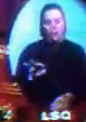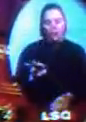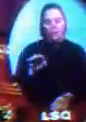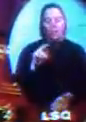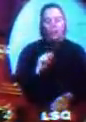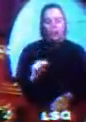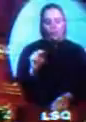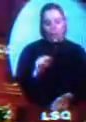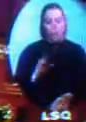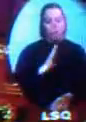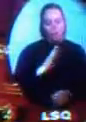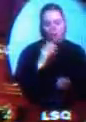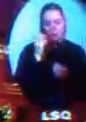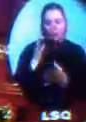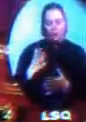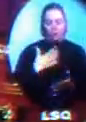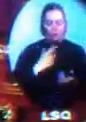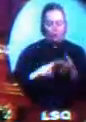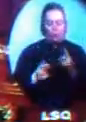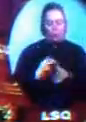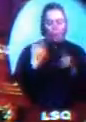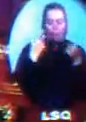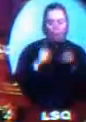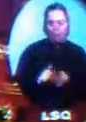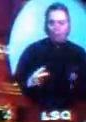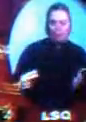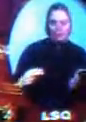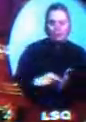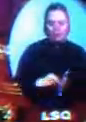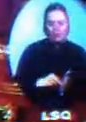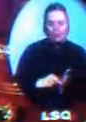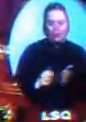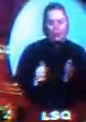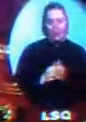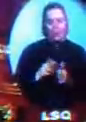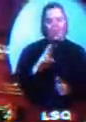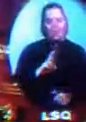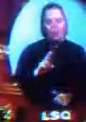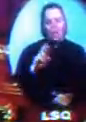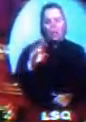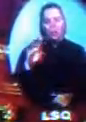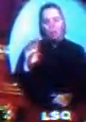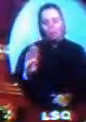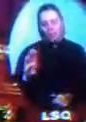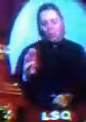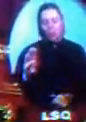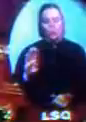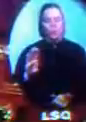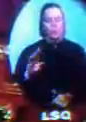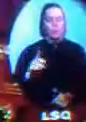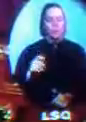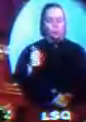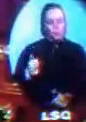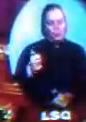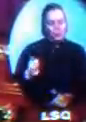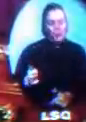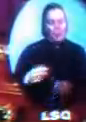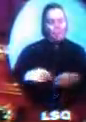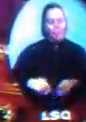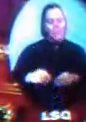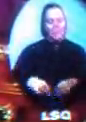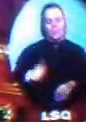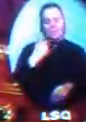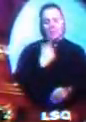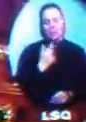colleague across the hall here, the agreement was signed by Ontario Minister Rick Bartolucci, who the member would probably recognize